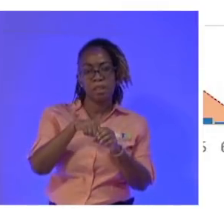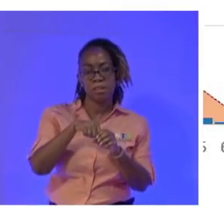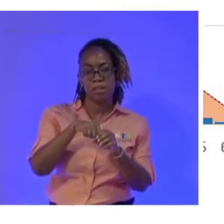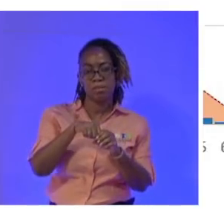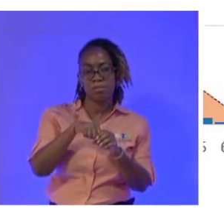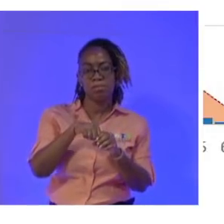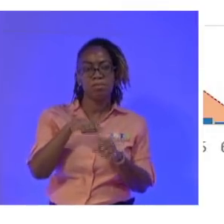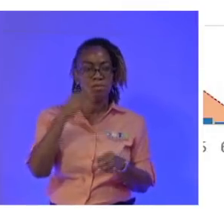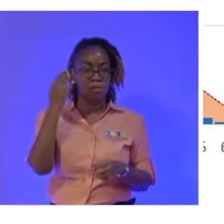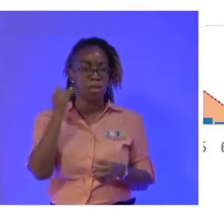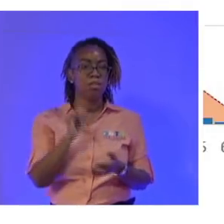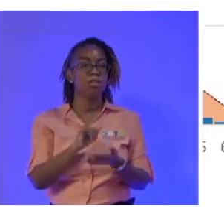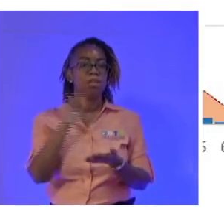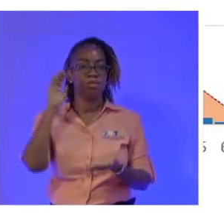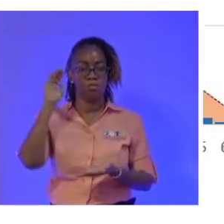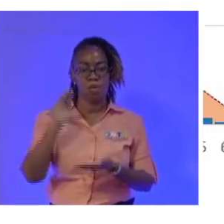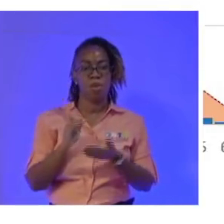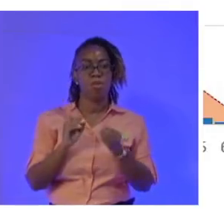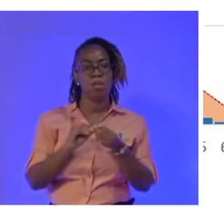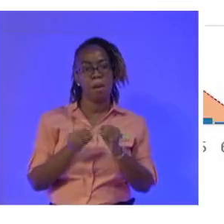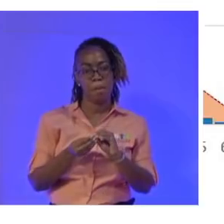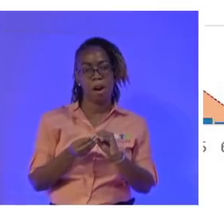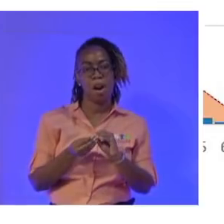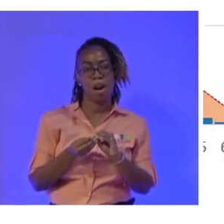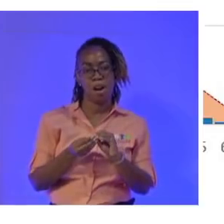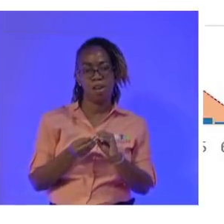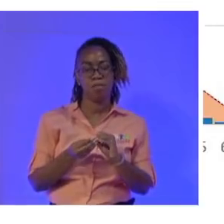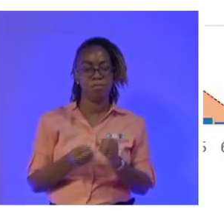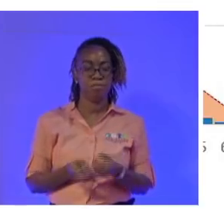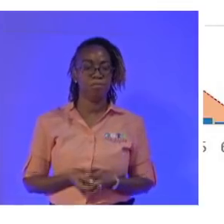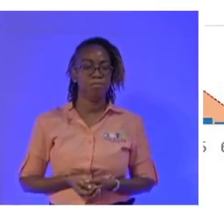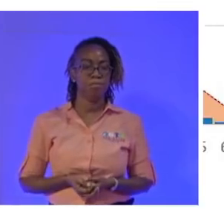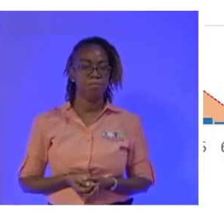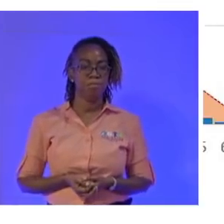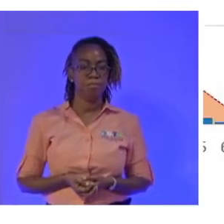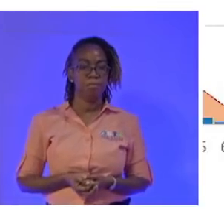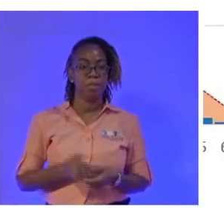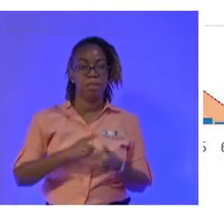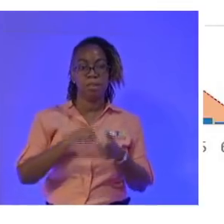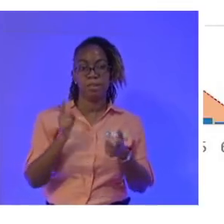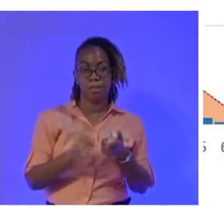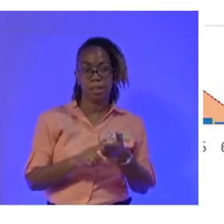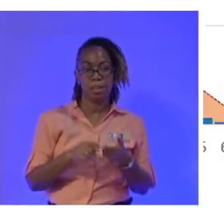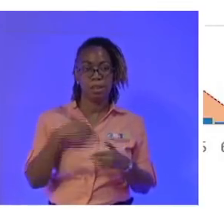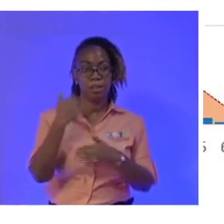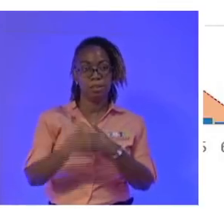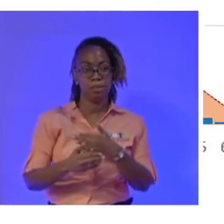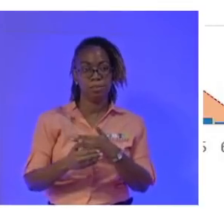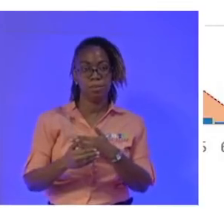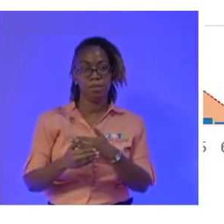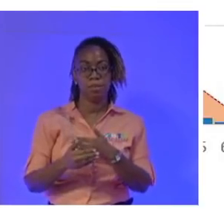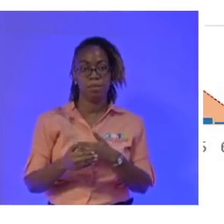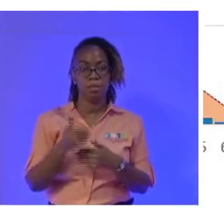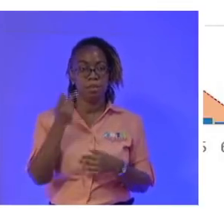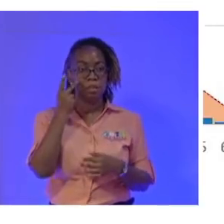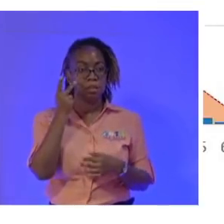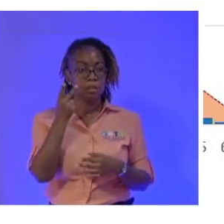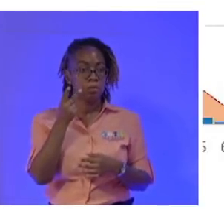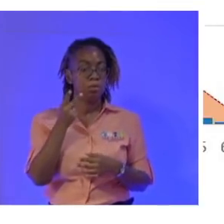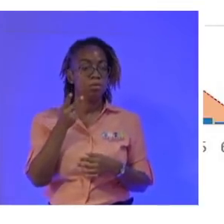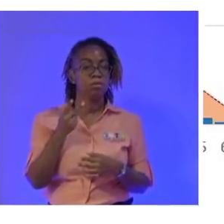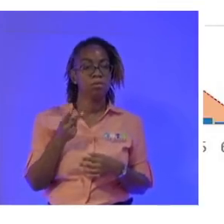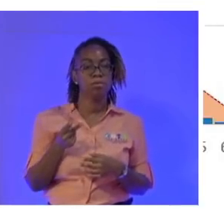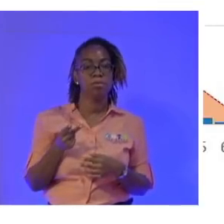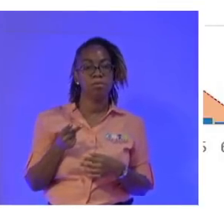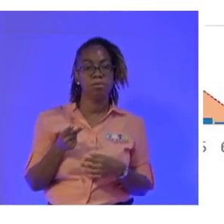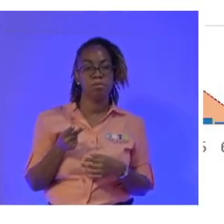And what we saw, therefore, is an apparent rebound to more of the on-trend decrease that